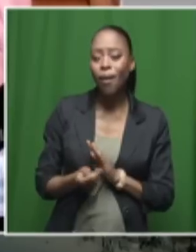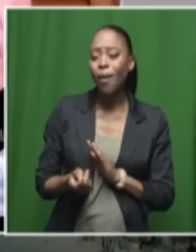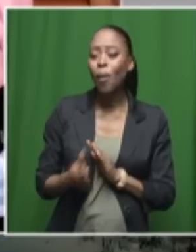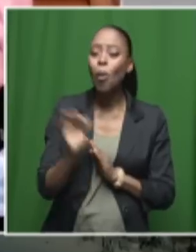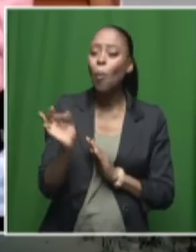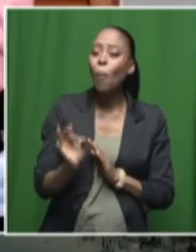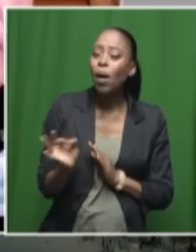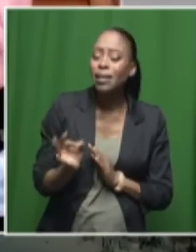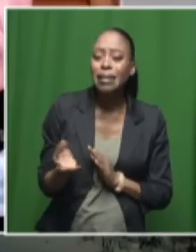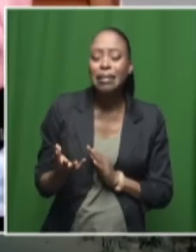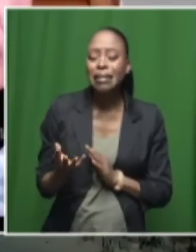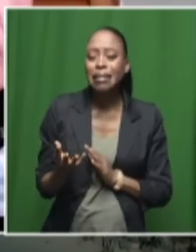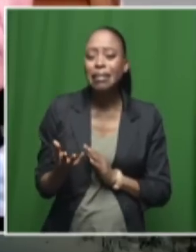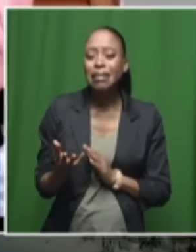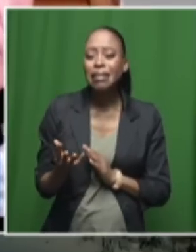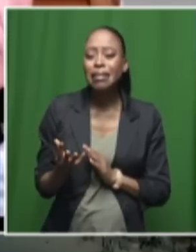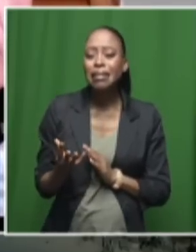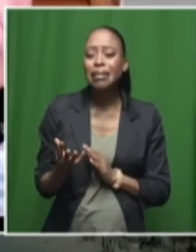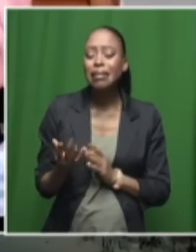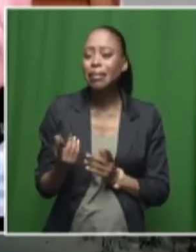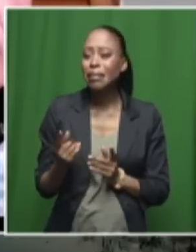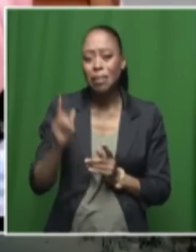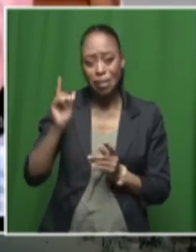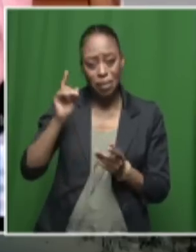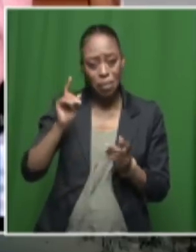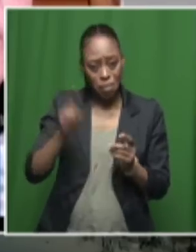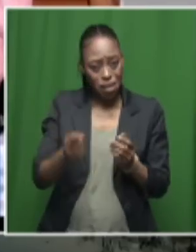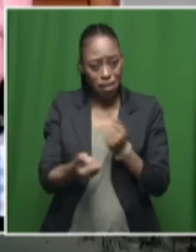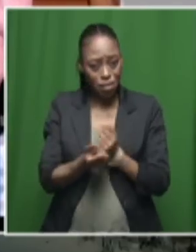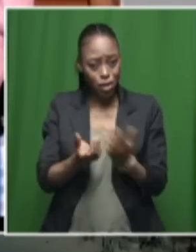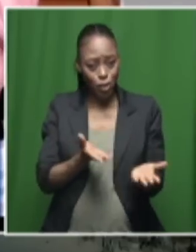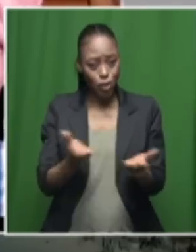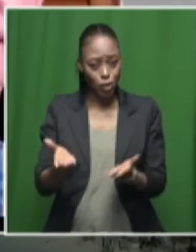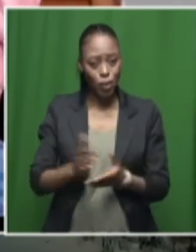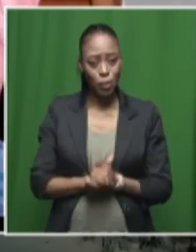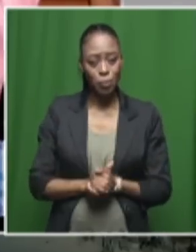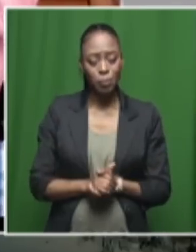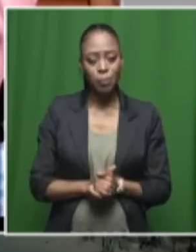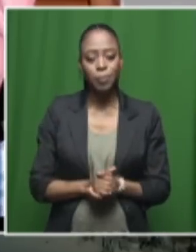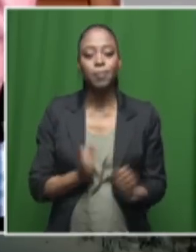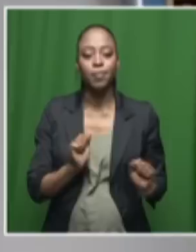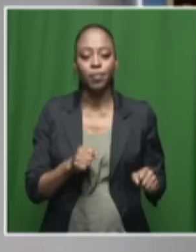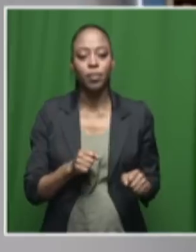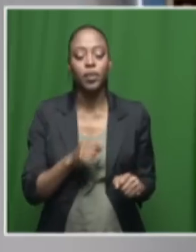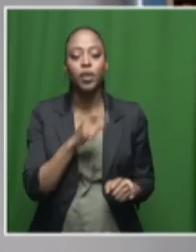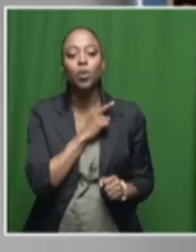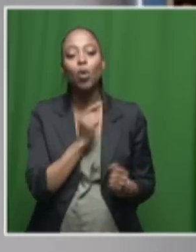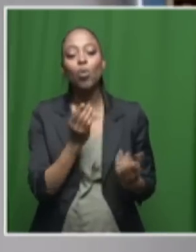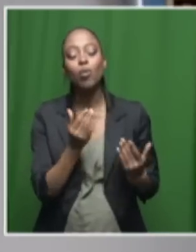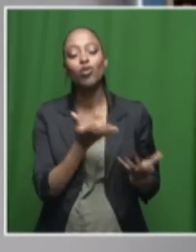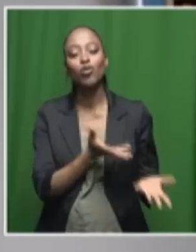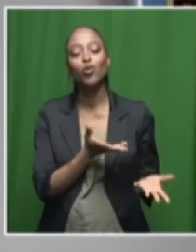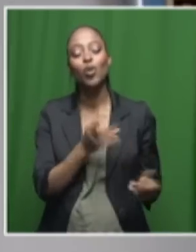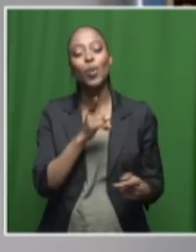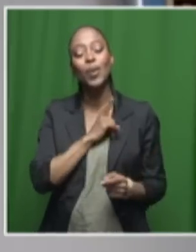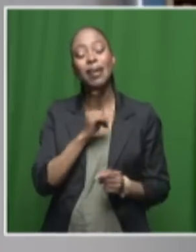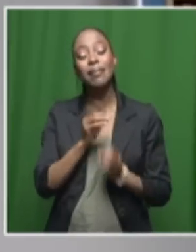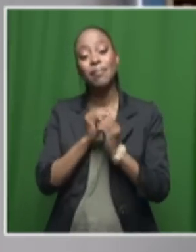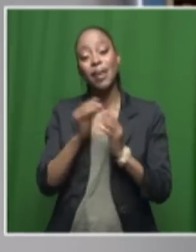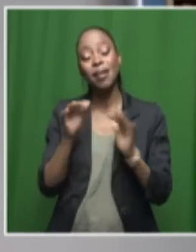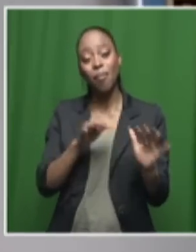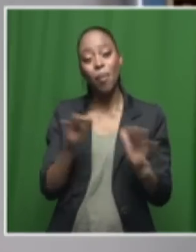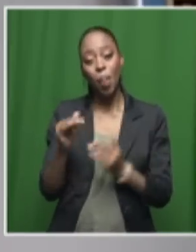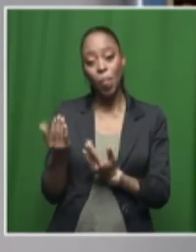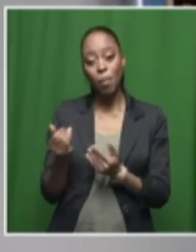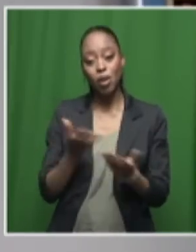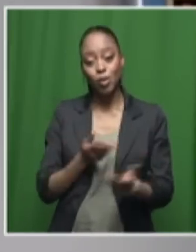in the second quarter. Expected? I suppose your reaction to it? Yes, yes, pretty much. Most economists expected a